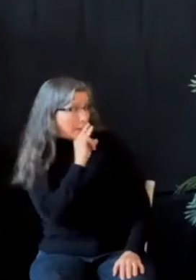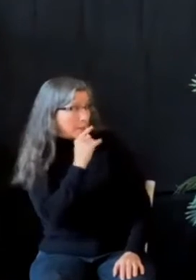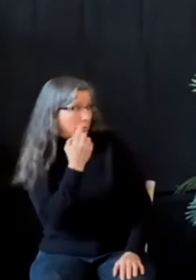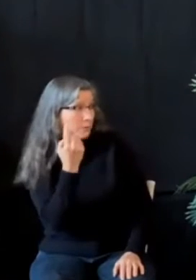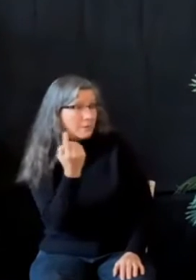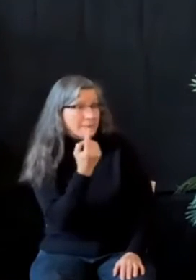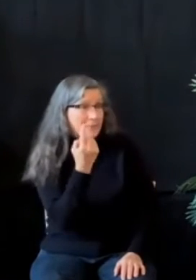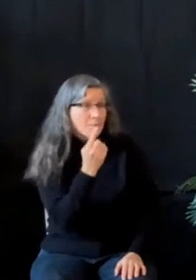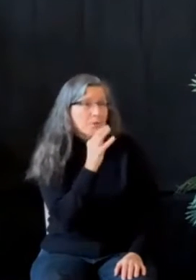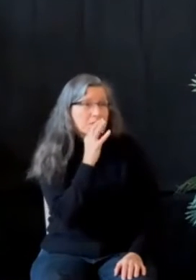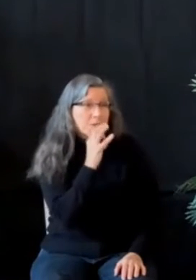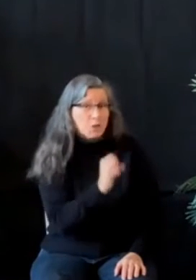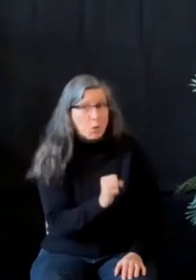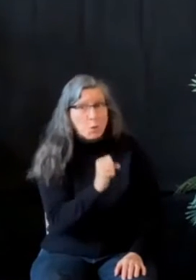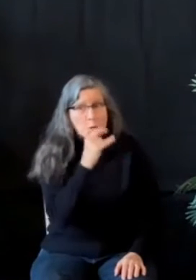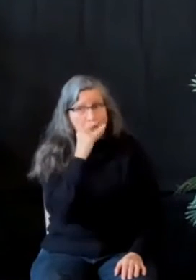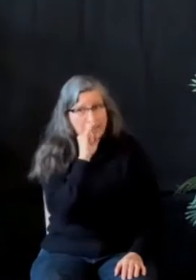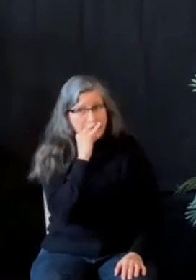Somebody's an old kid.